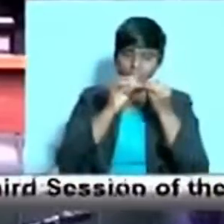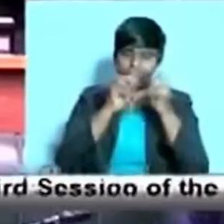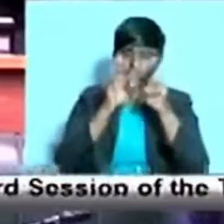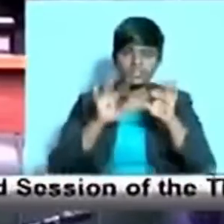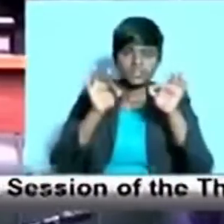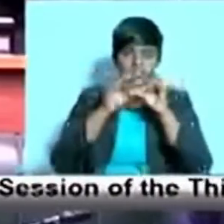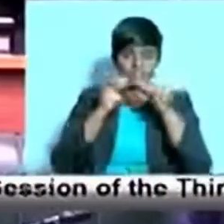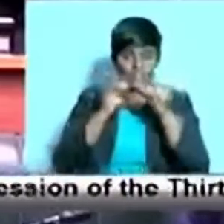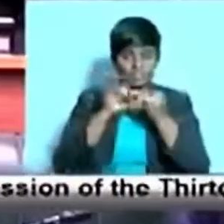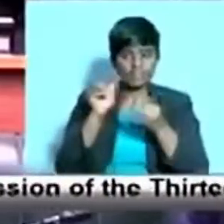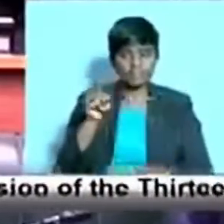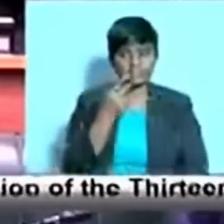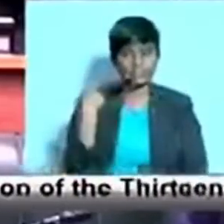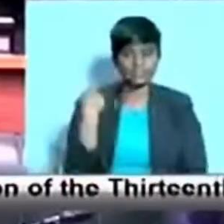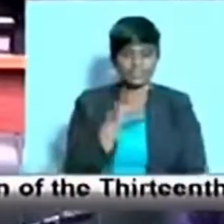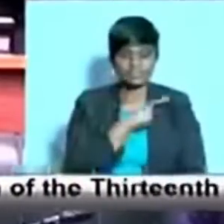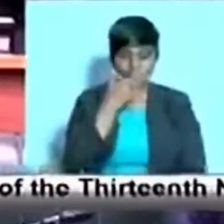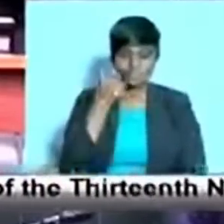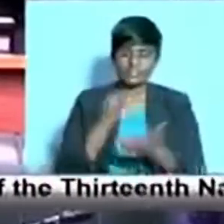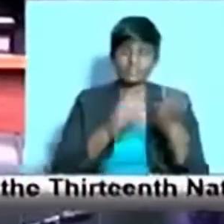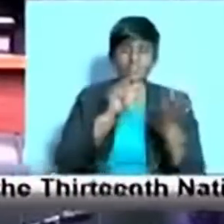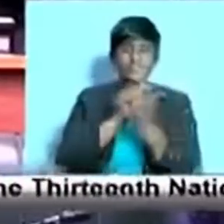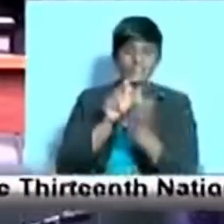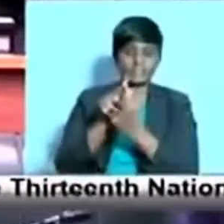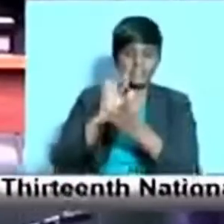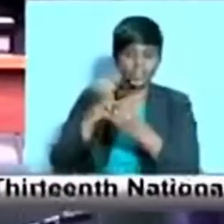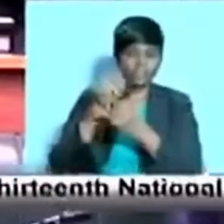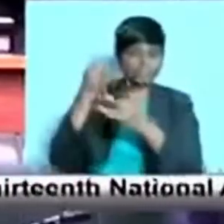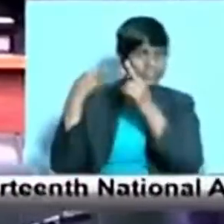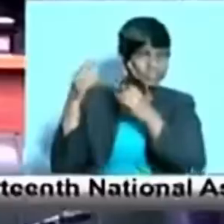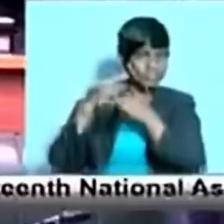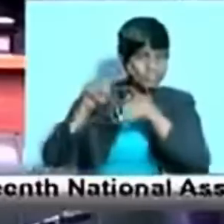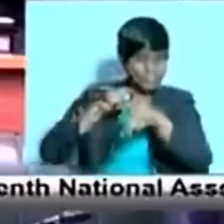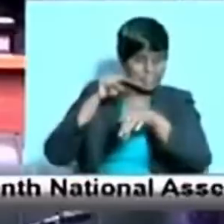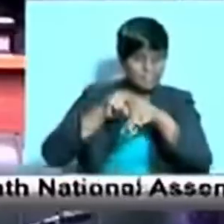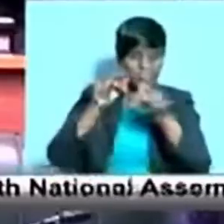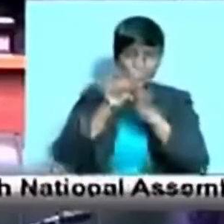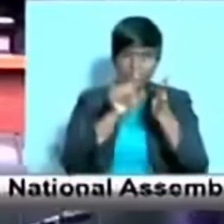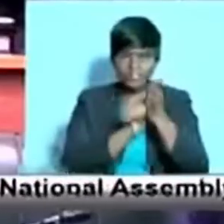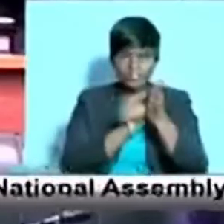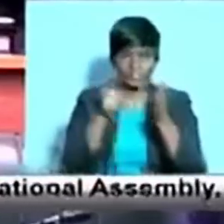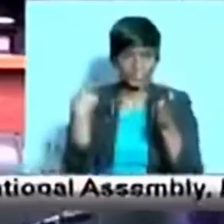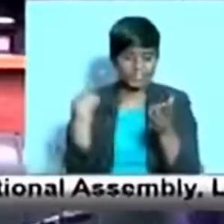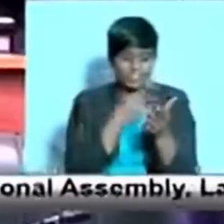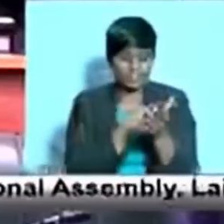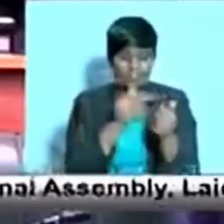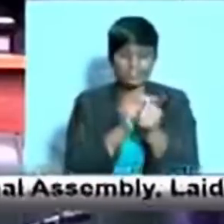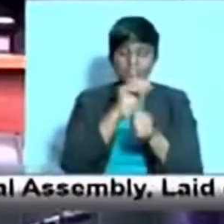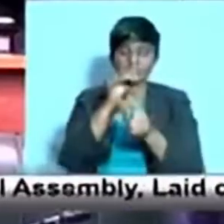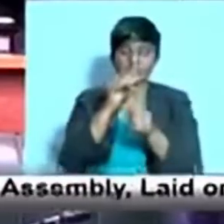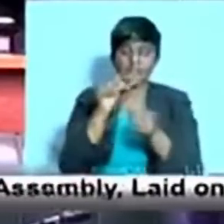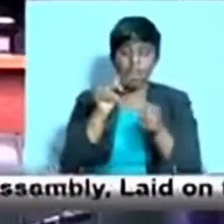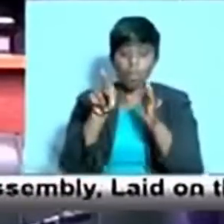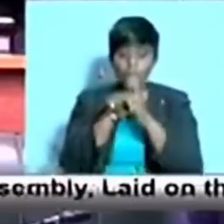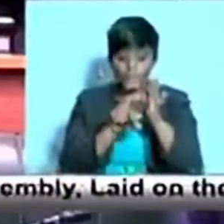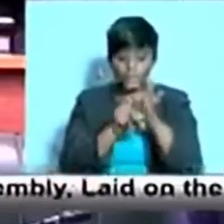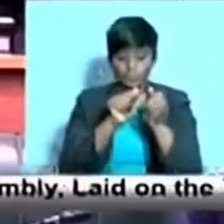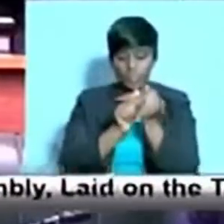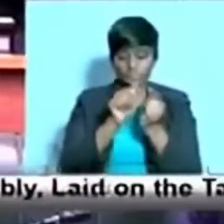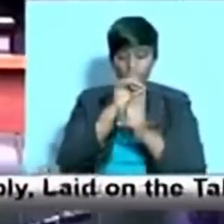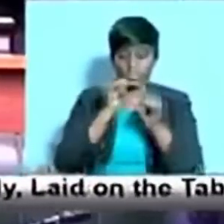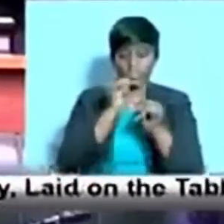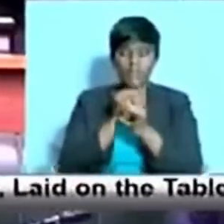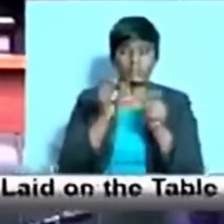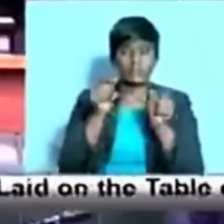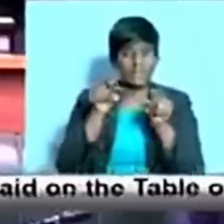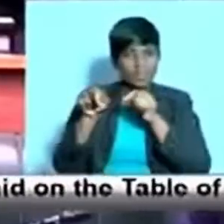importantly, parliaments should enact or review national laws, policies, and international instruments to regulate